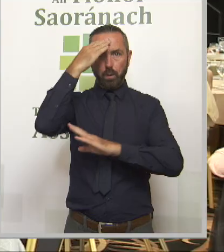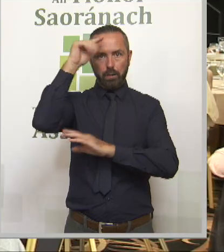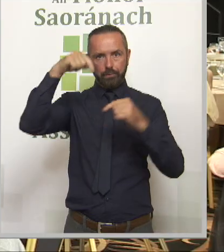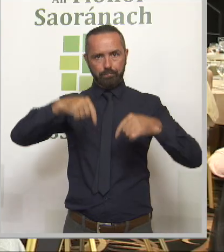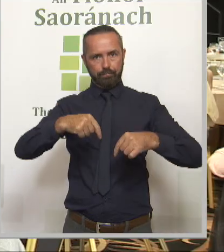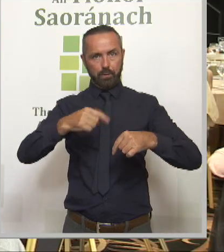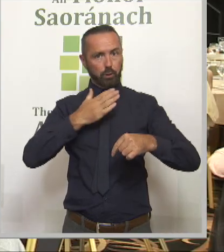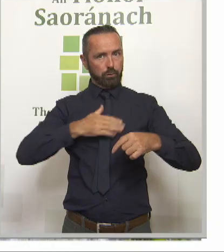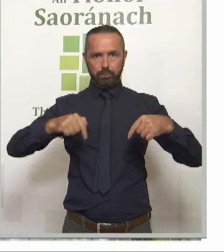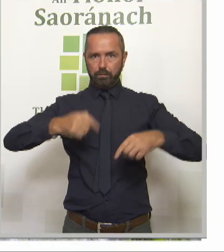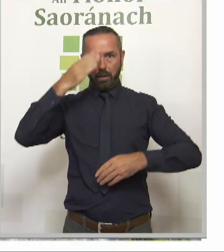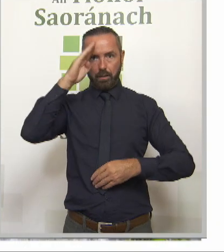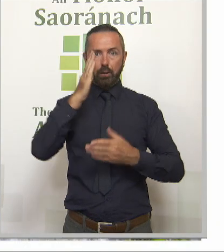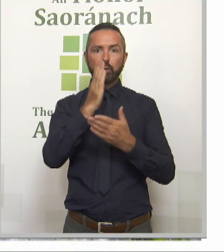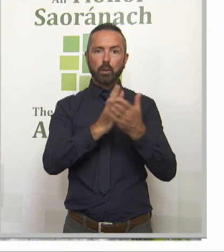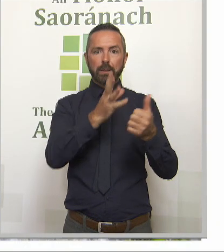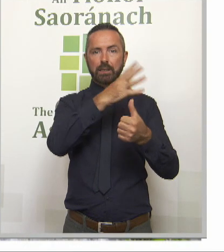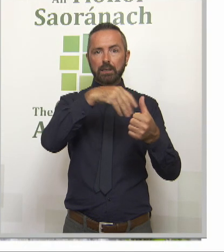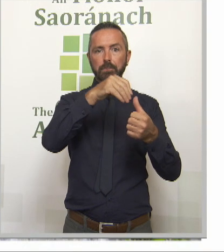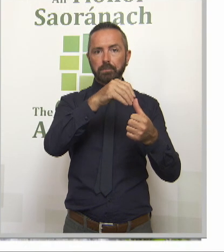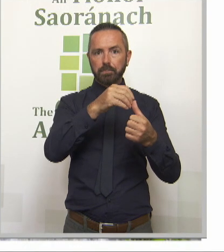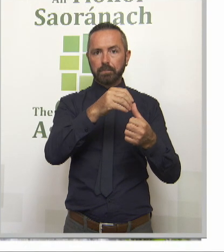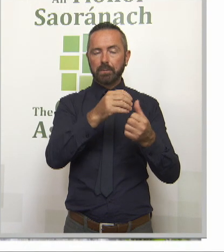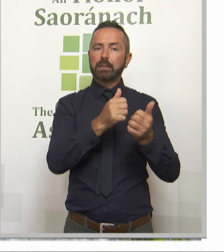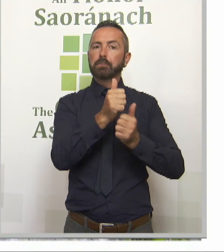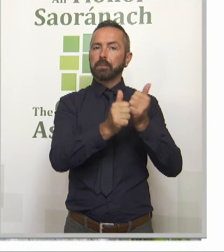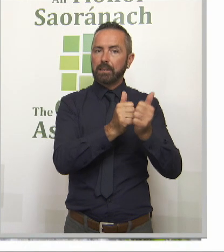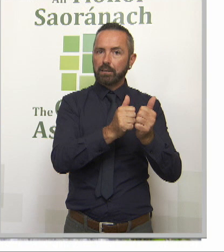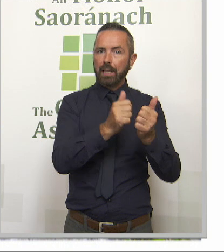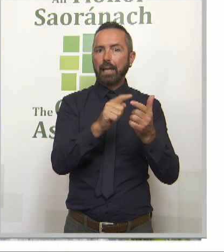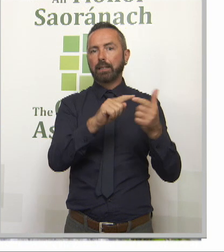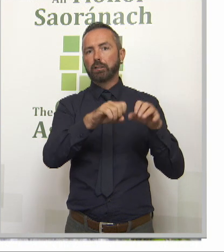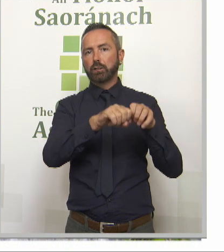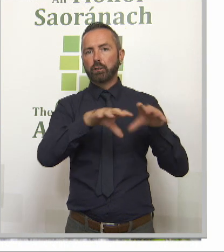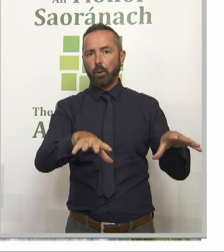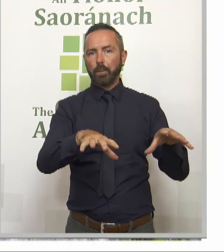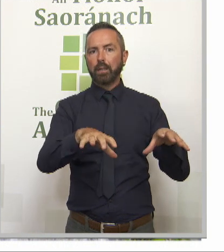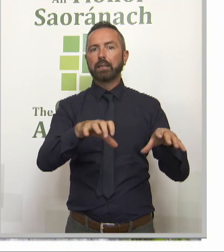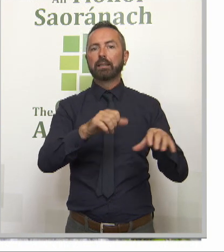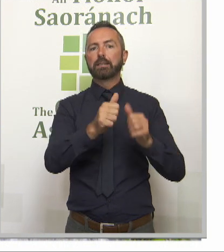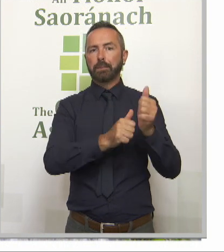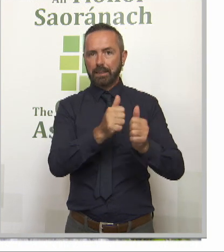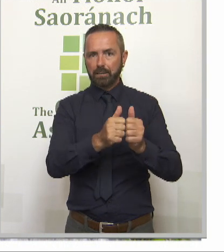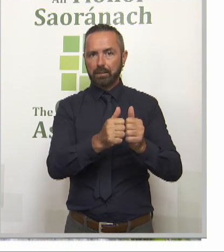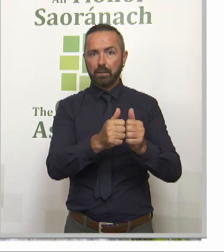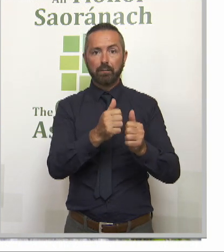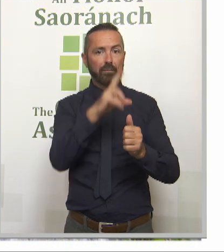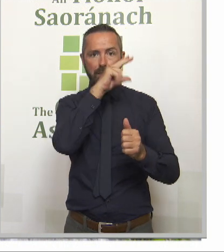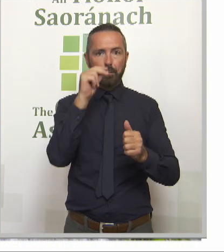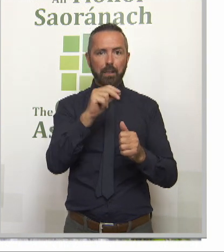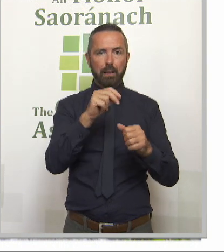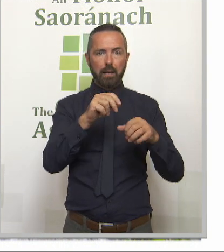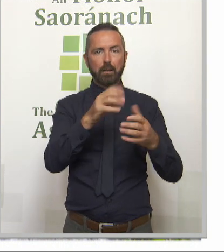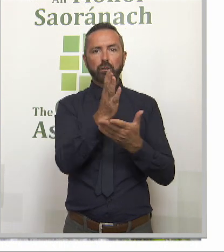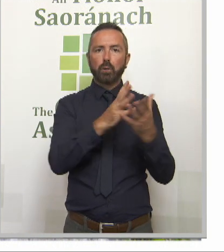some species and subspecies, I should say. So, for example, there are 20 species of plant that we only find in Ireland, and we have